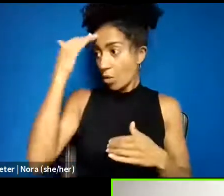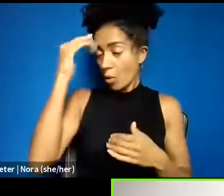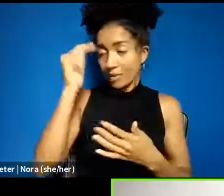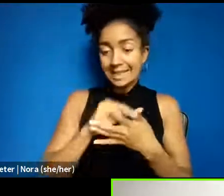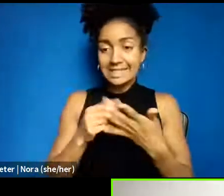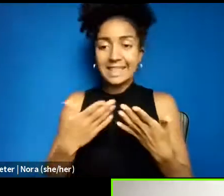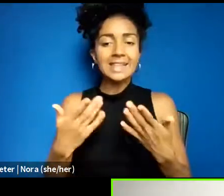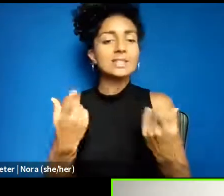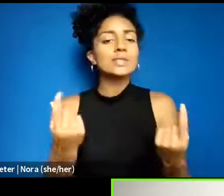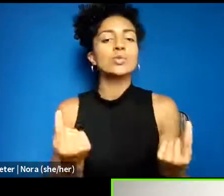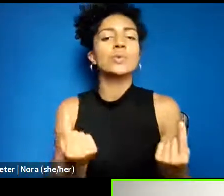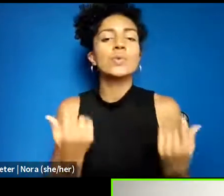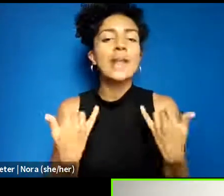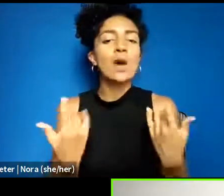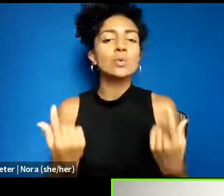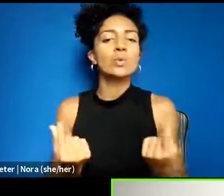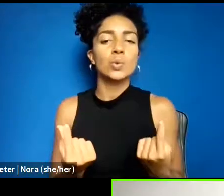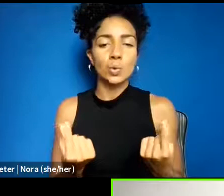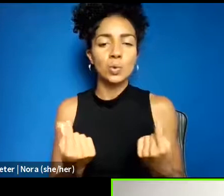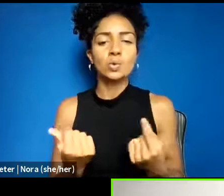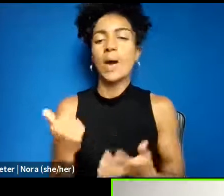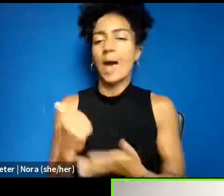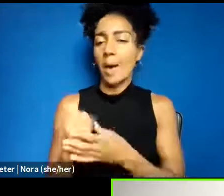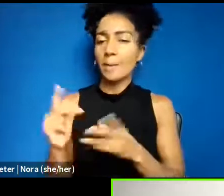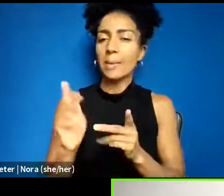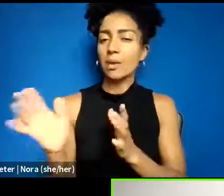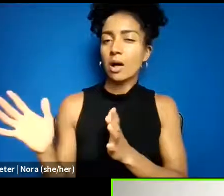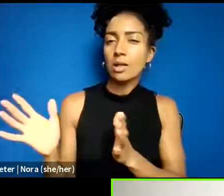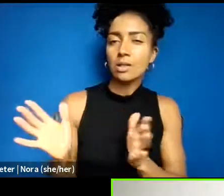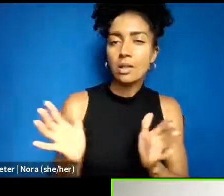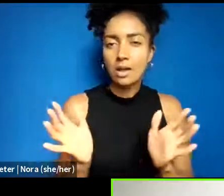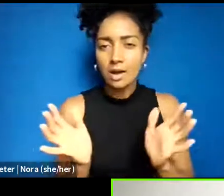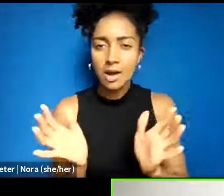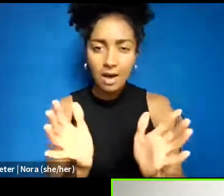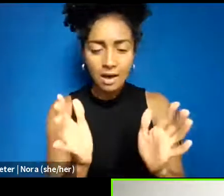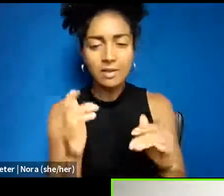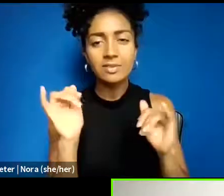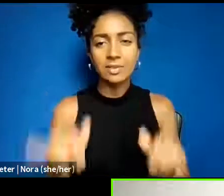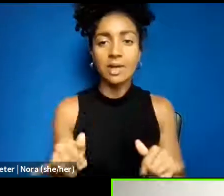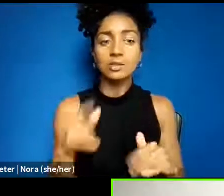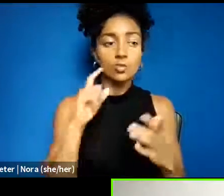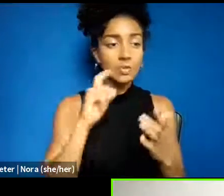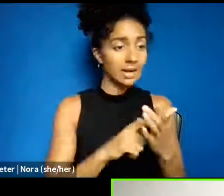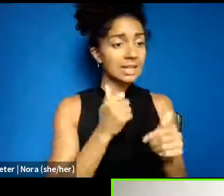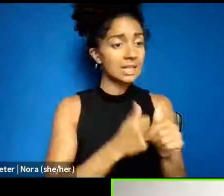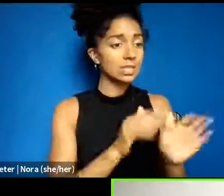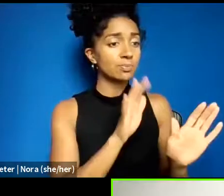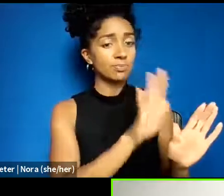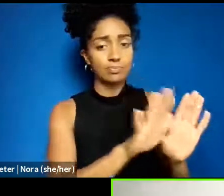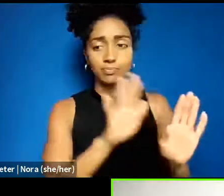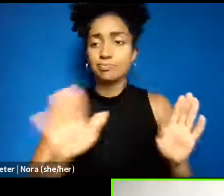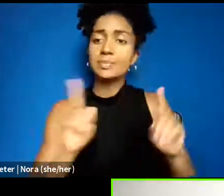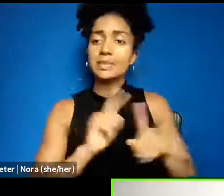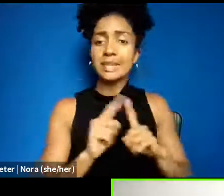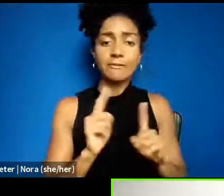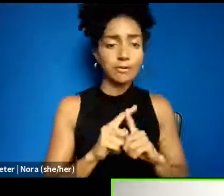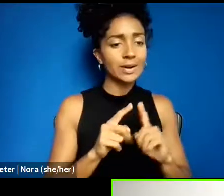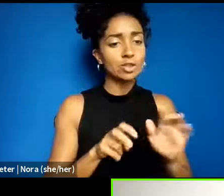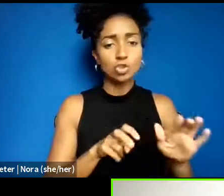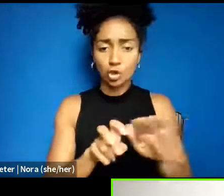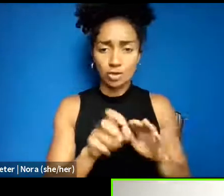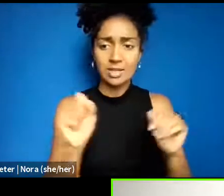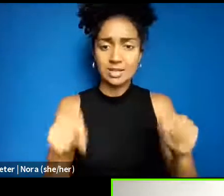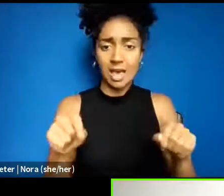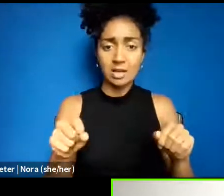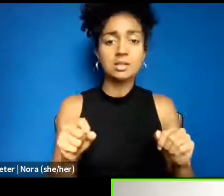kind of move folks along the path, really, really thinking about recognizing where people are, and sometimes not just creating different